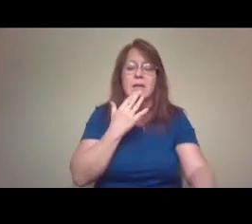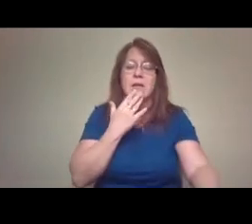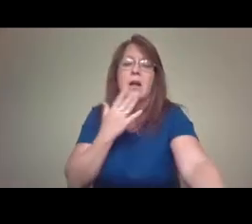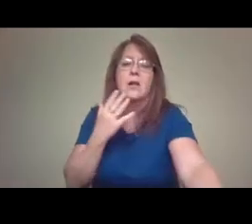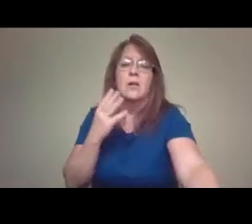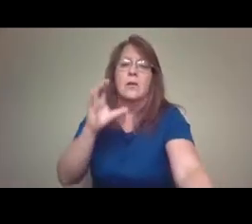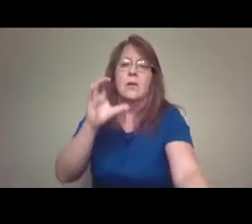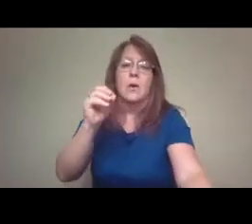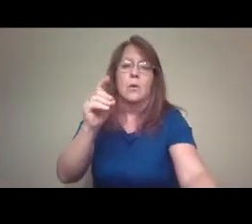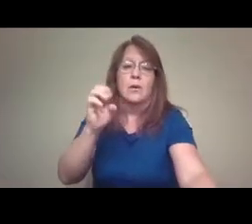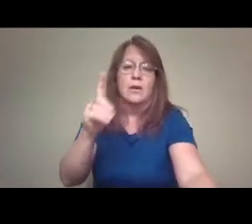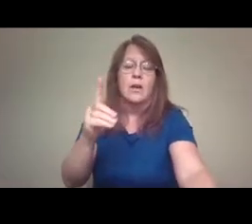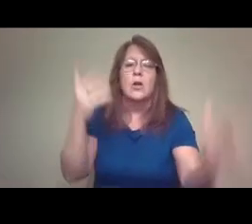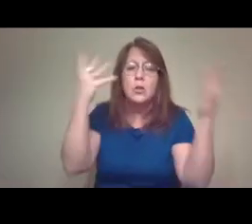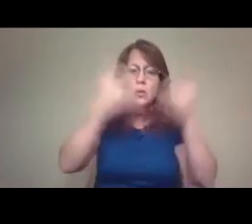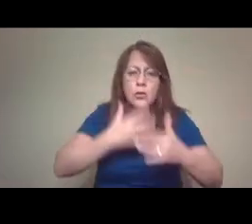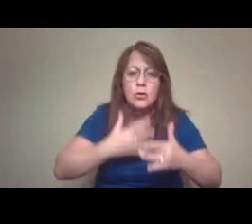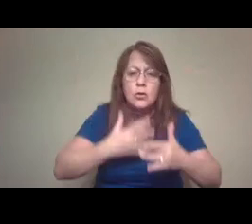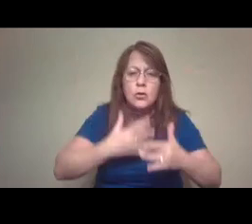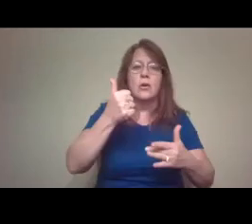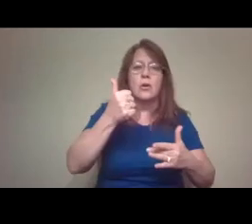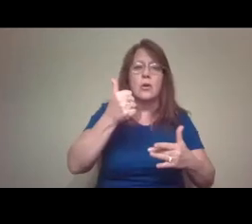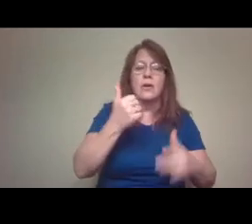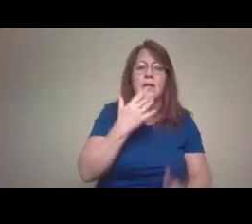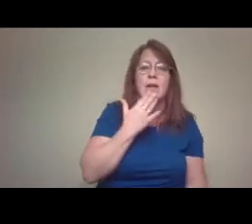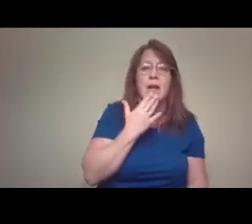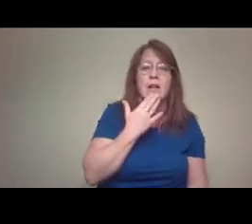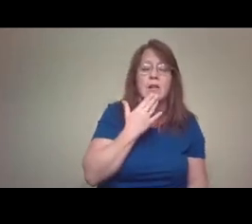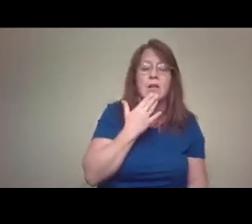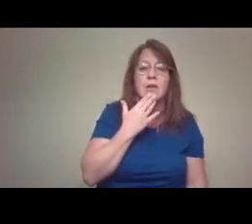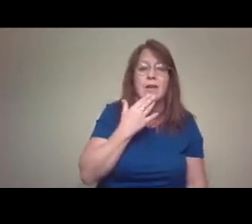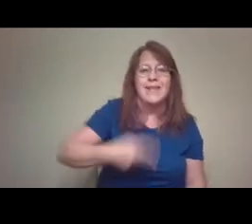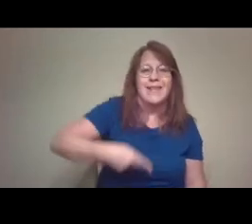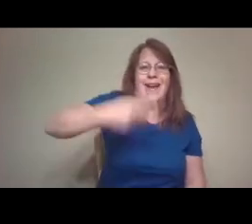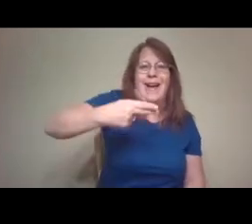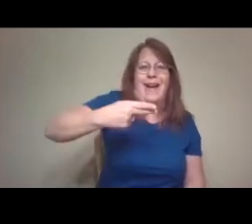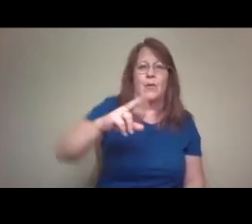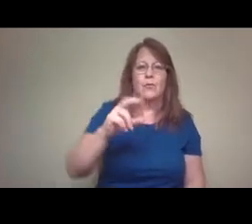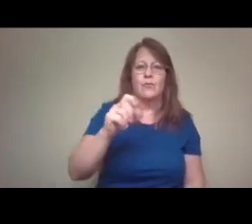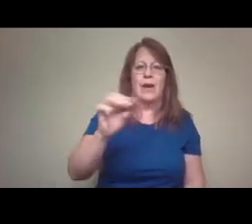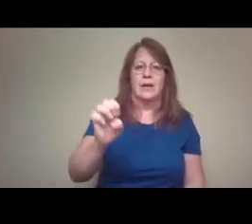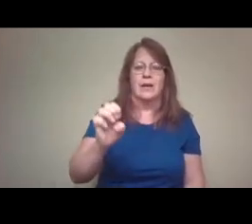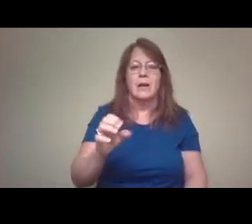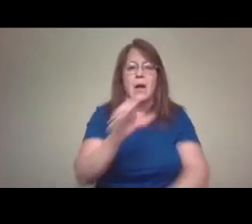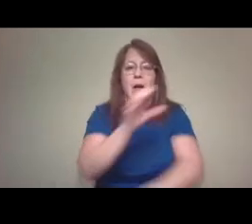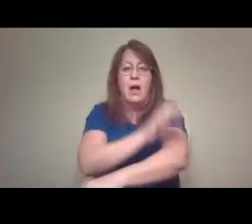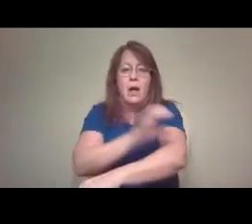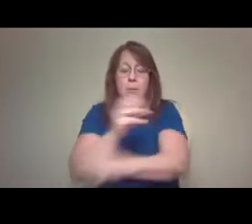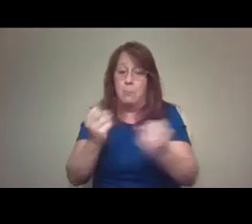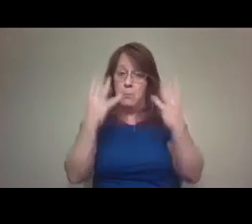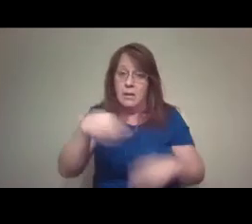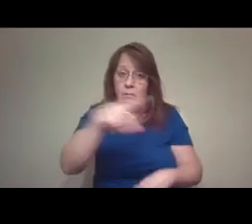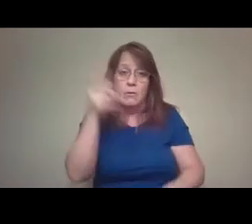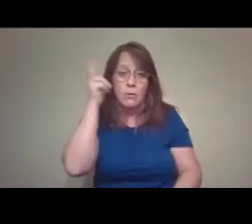the state, the higher the suicide rate is. And so many of you may have heard that Colorado has a high suicide